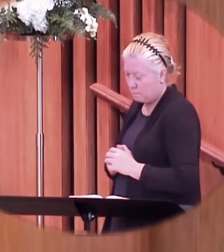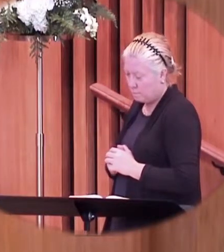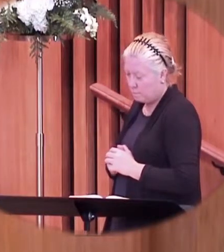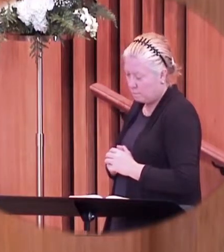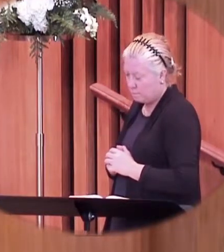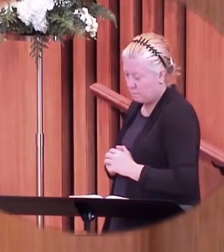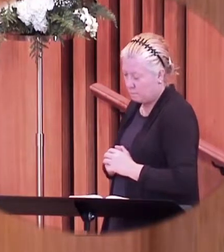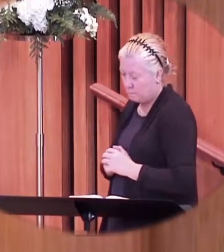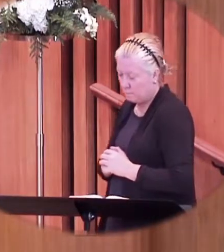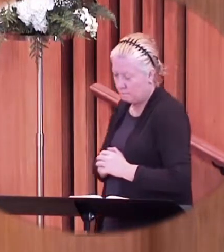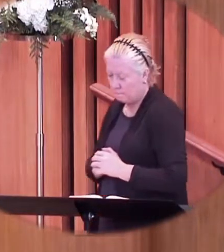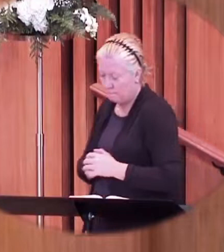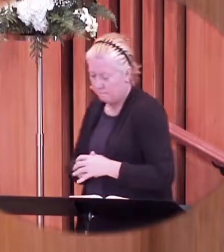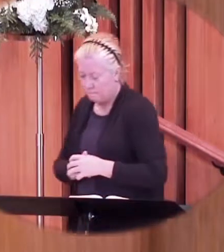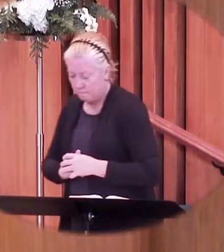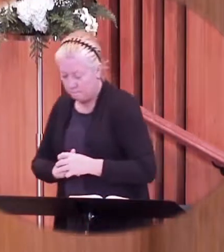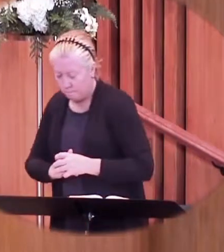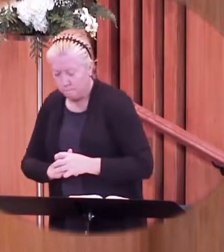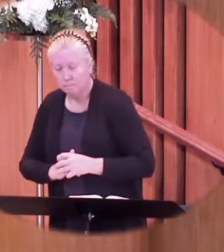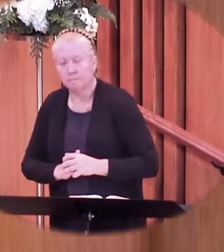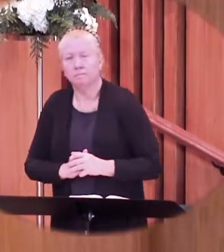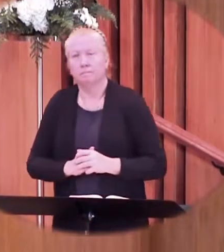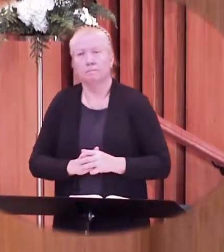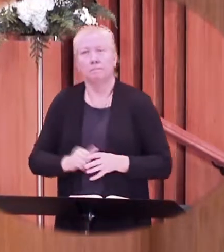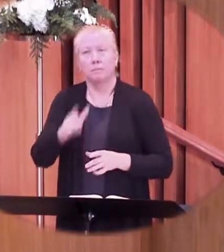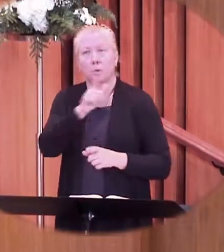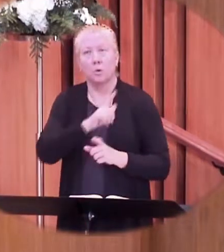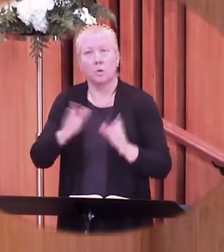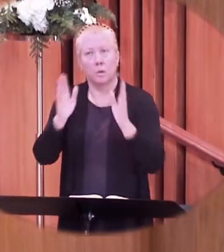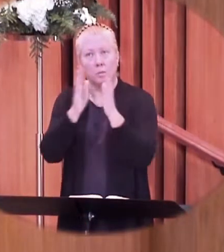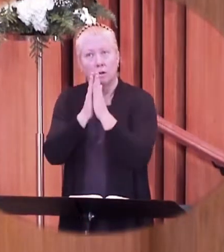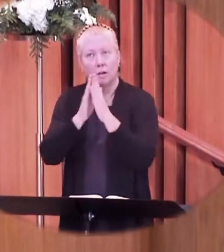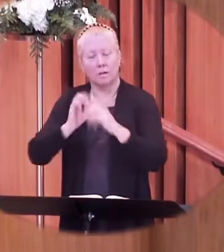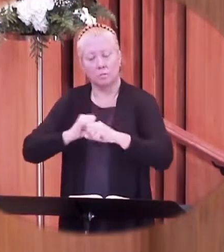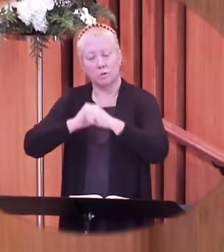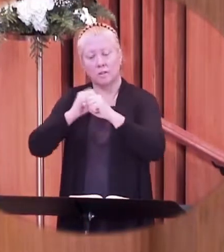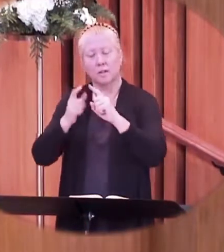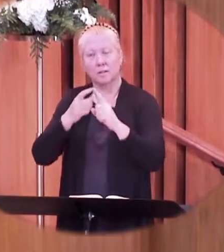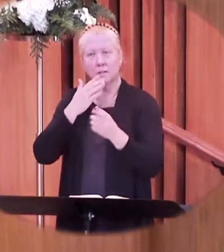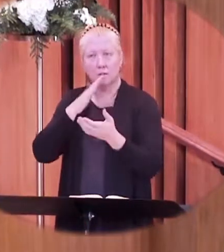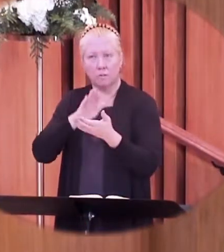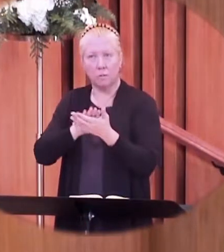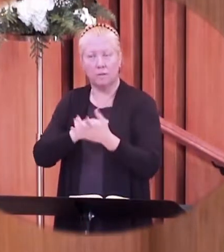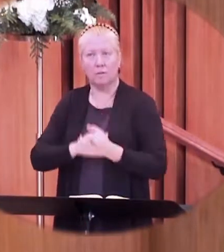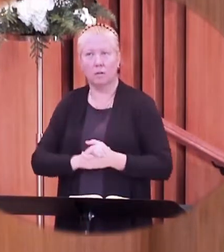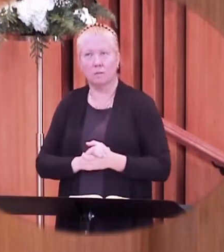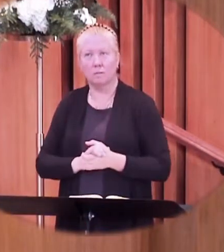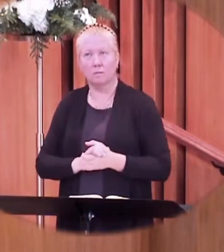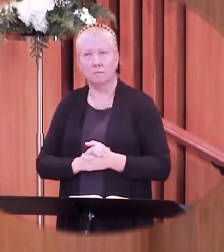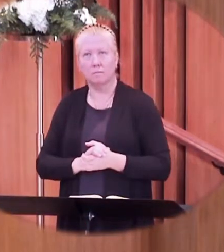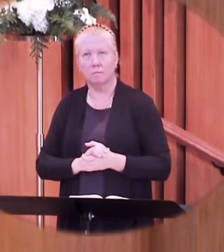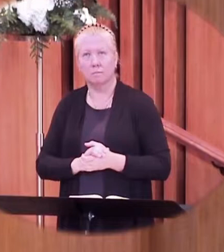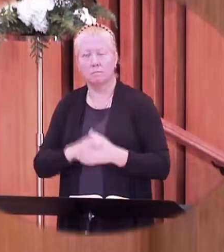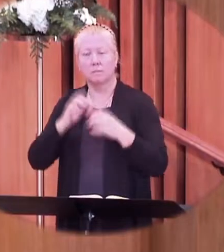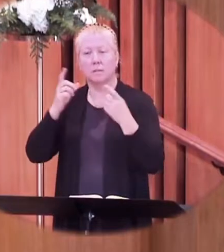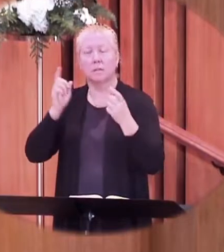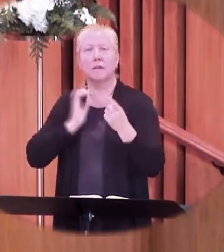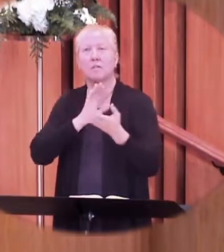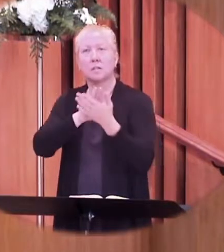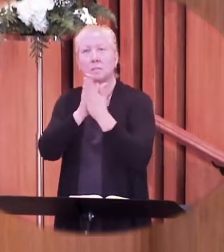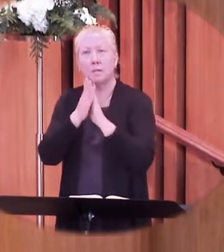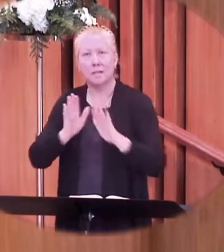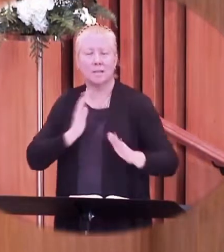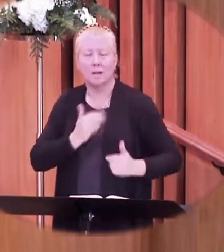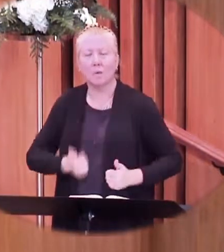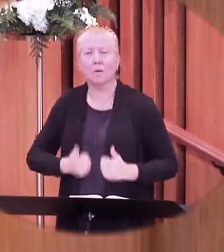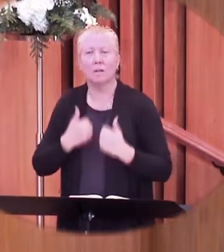evil. Deliver us, Lord, from every evil. Graciously grant peace in our days, that